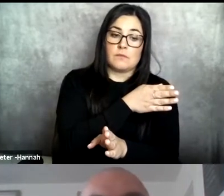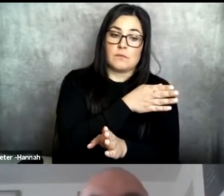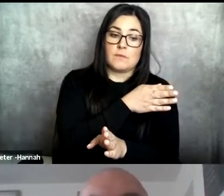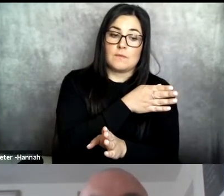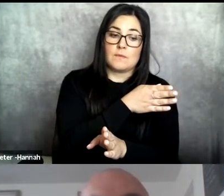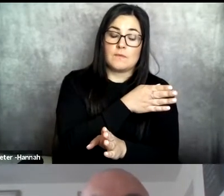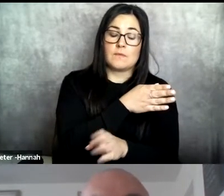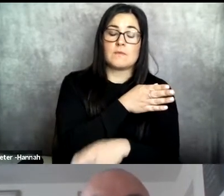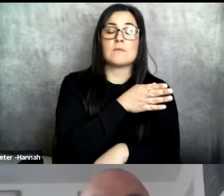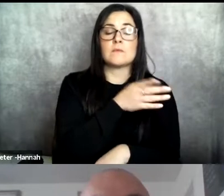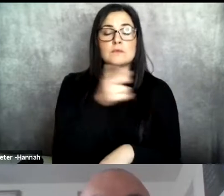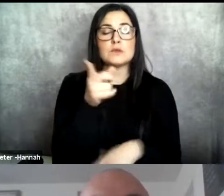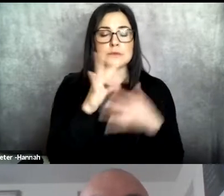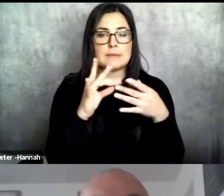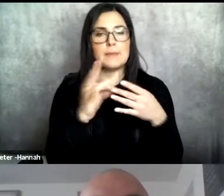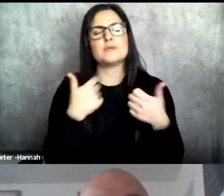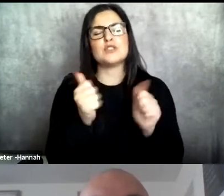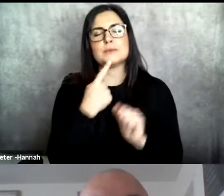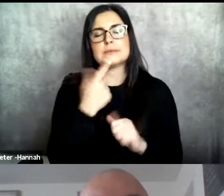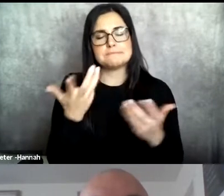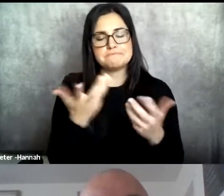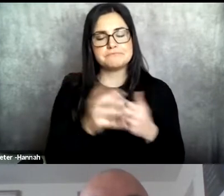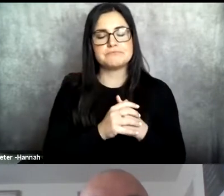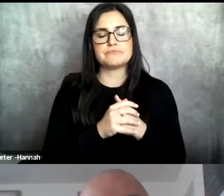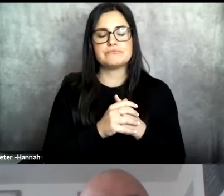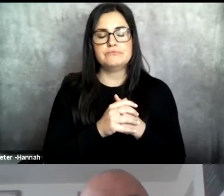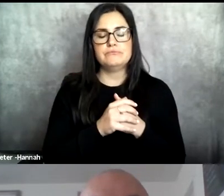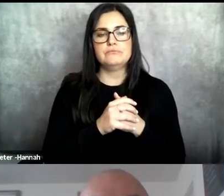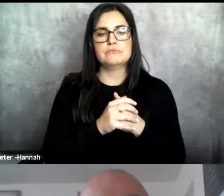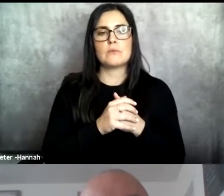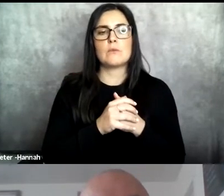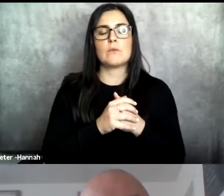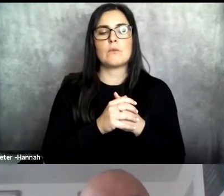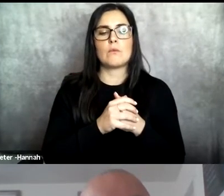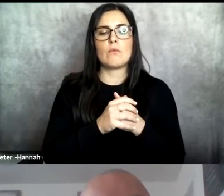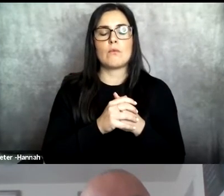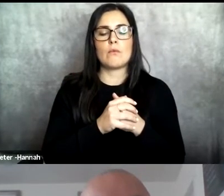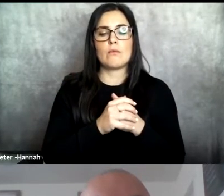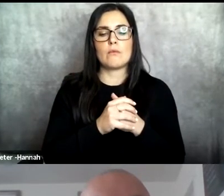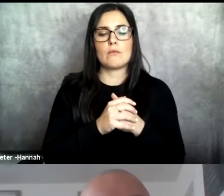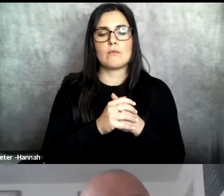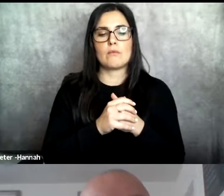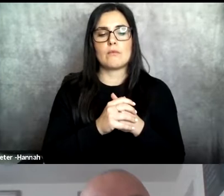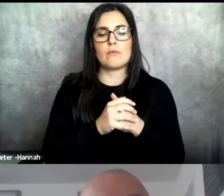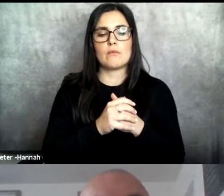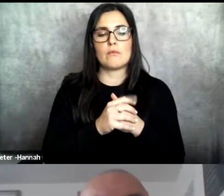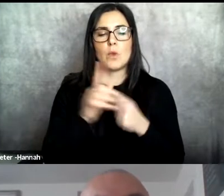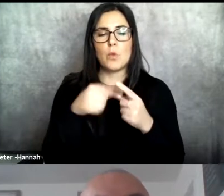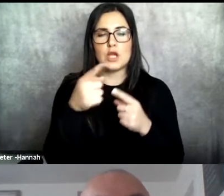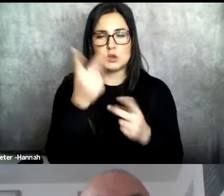How many, like what I'm trying to say is, like, at what point do you go back and think